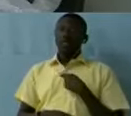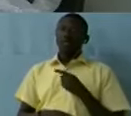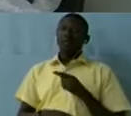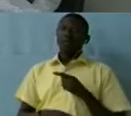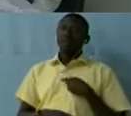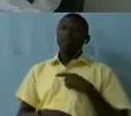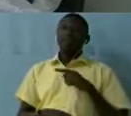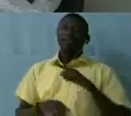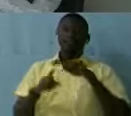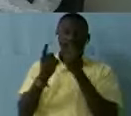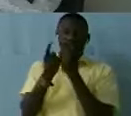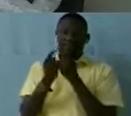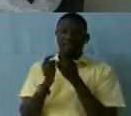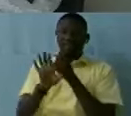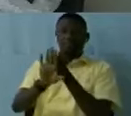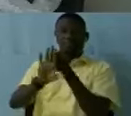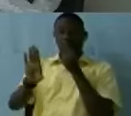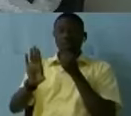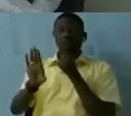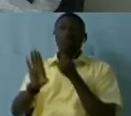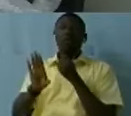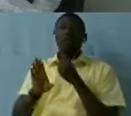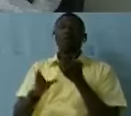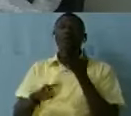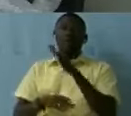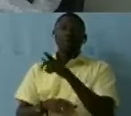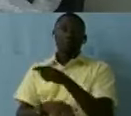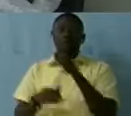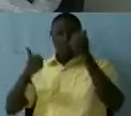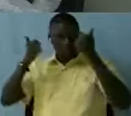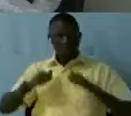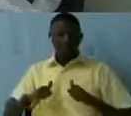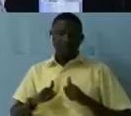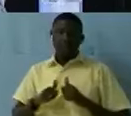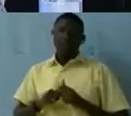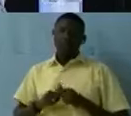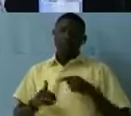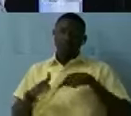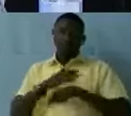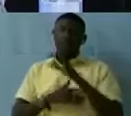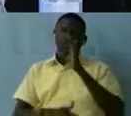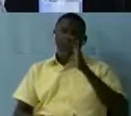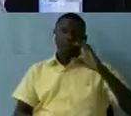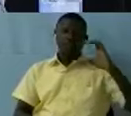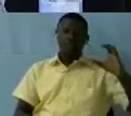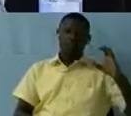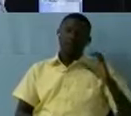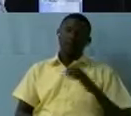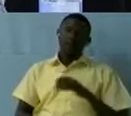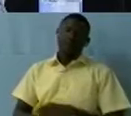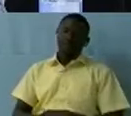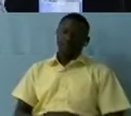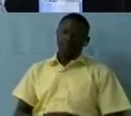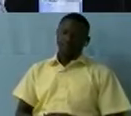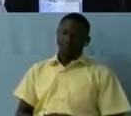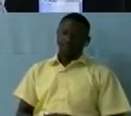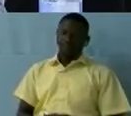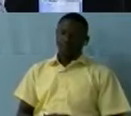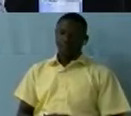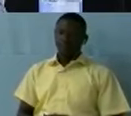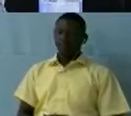happening. Sartolube keri ne TRRC la karola menube itelu tankandila wukufa songoluma